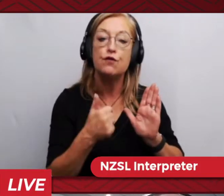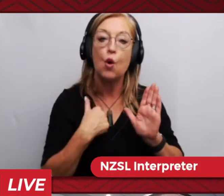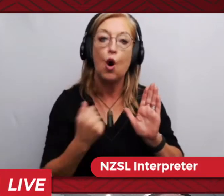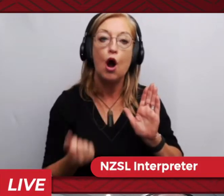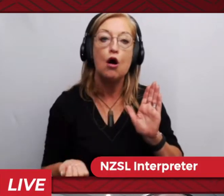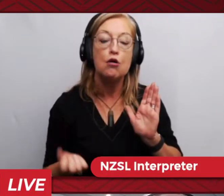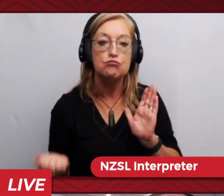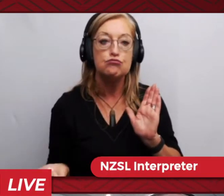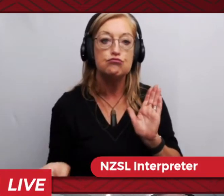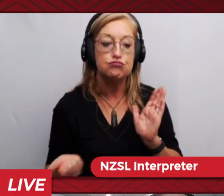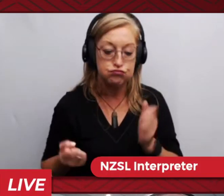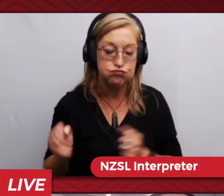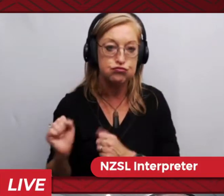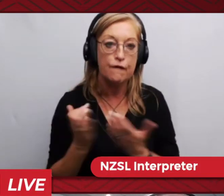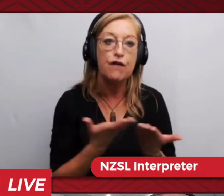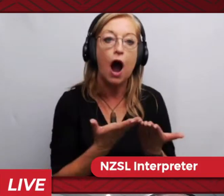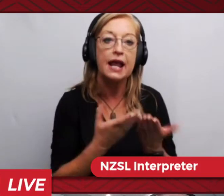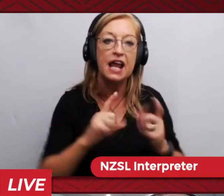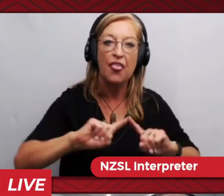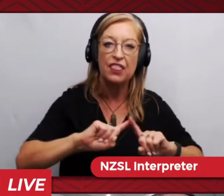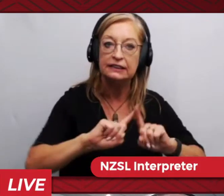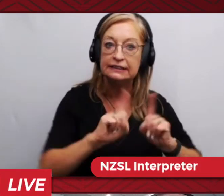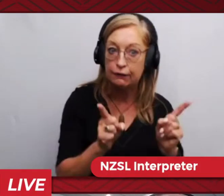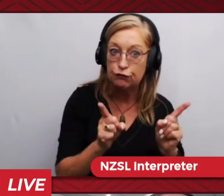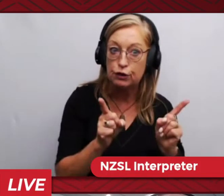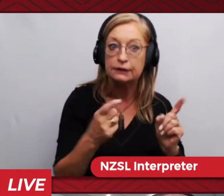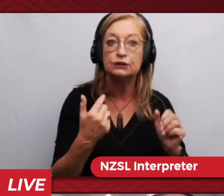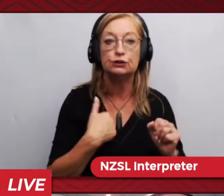it's costing them in any particular situation,